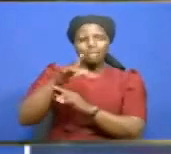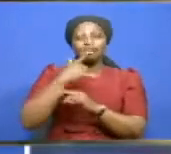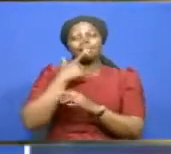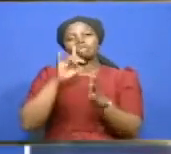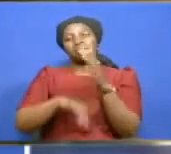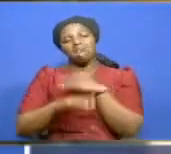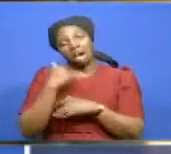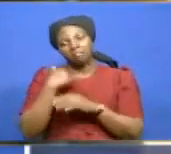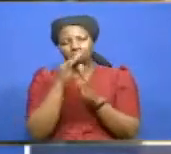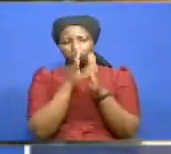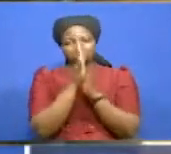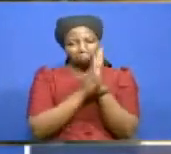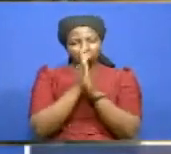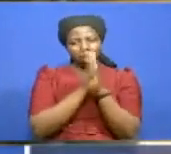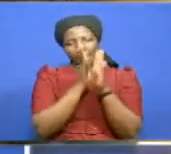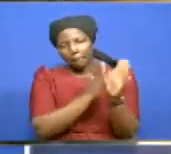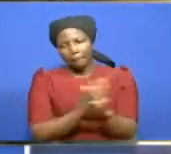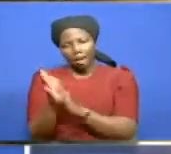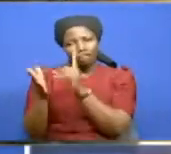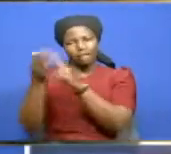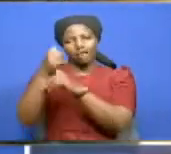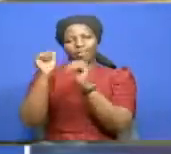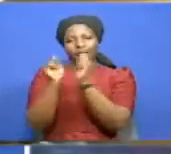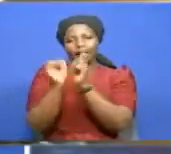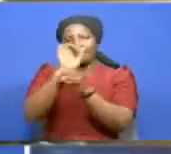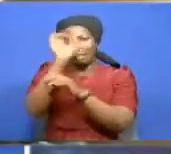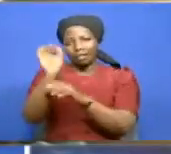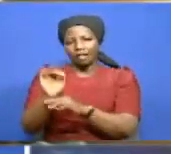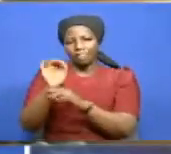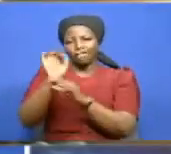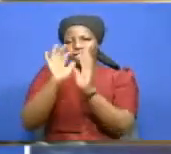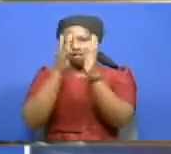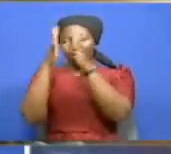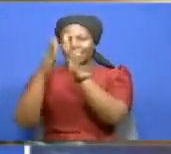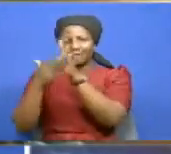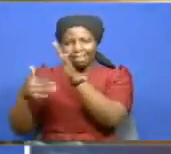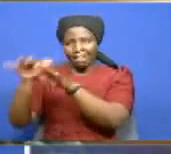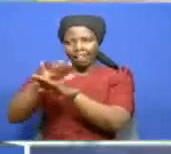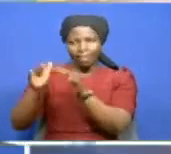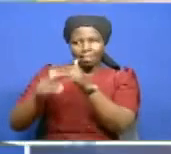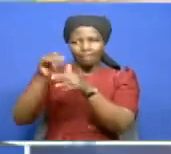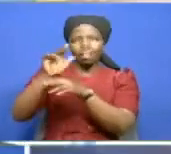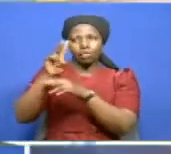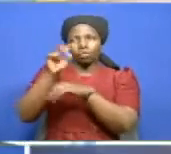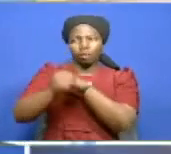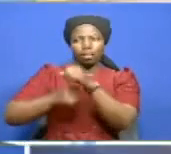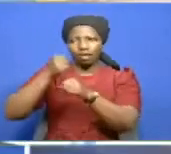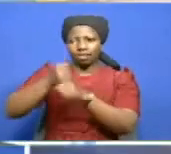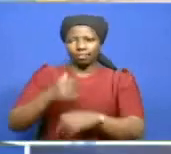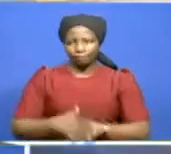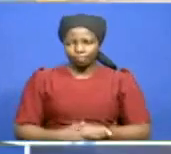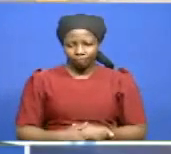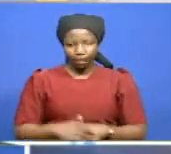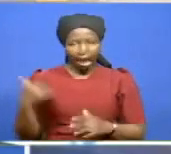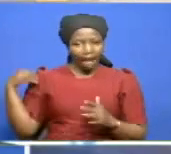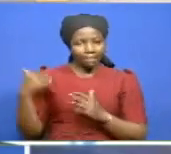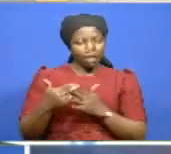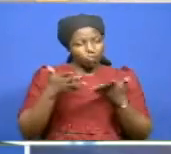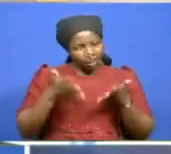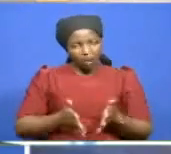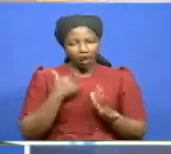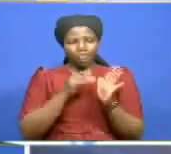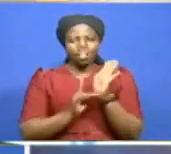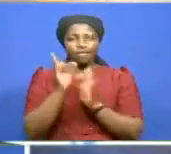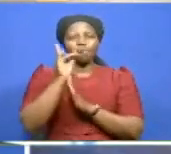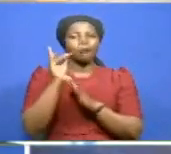an ambitious plan to meet the 10% forest cover within the next 2 years. To this end, we have developed